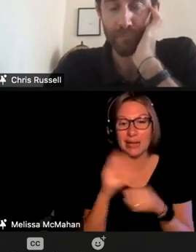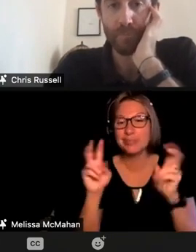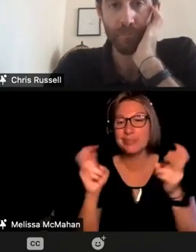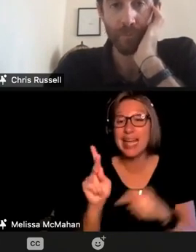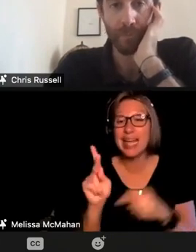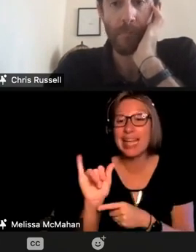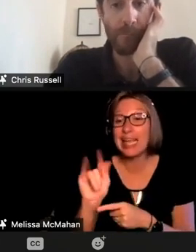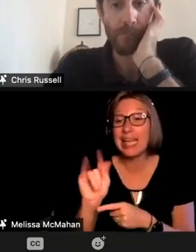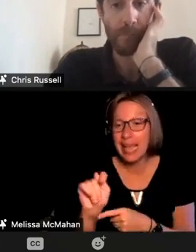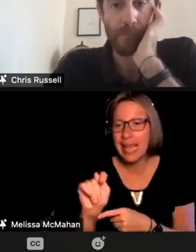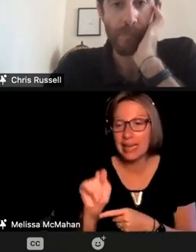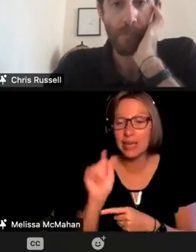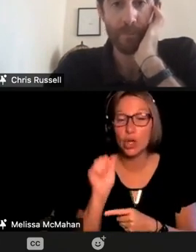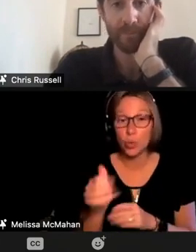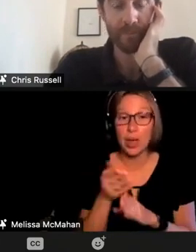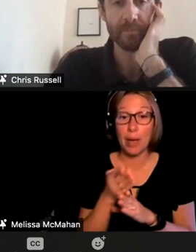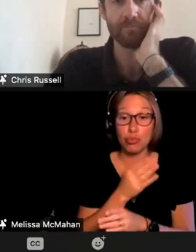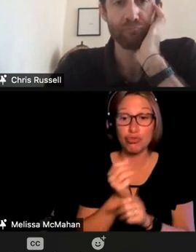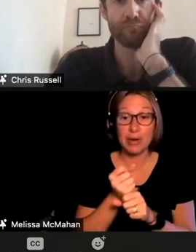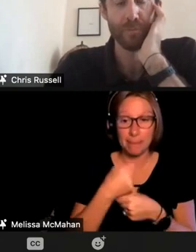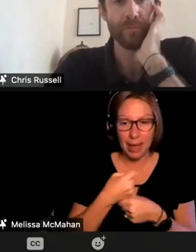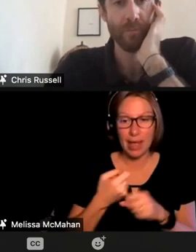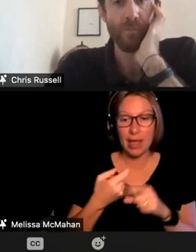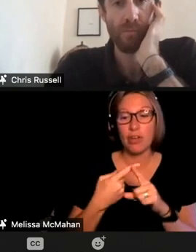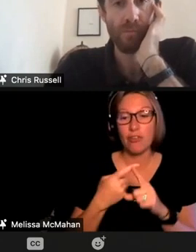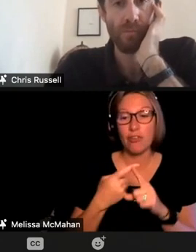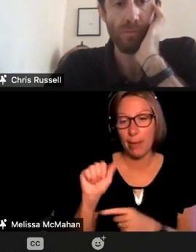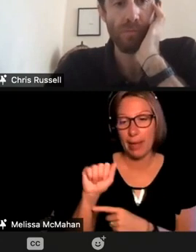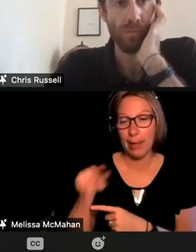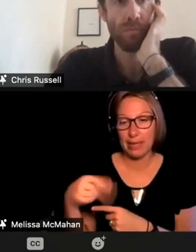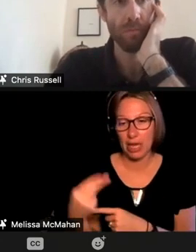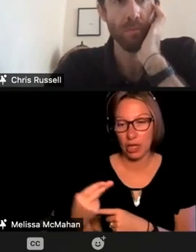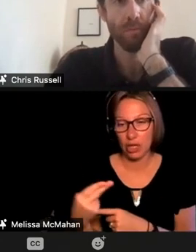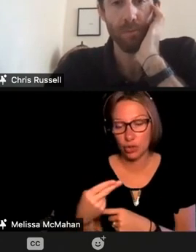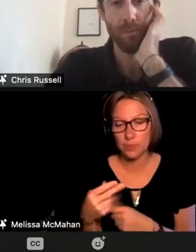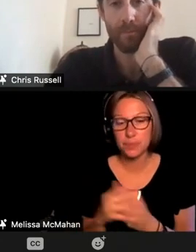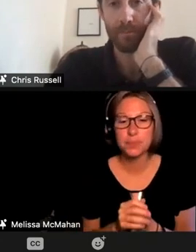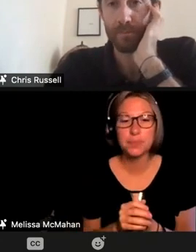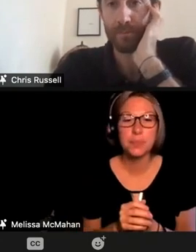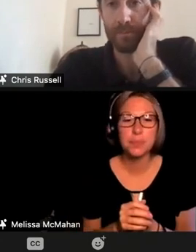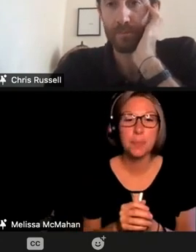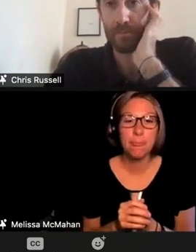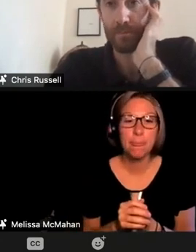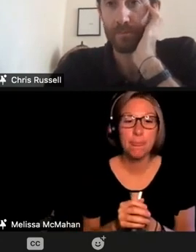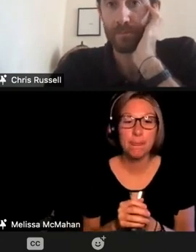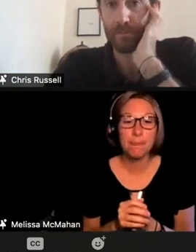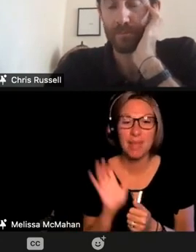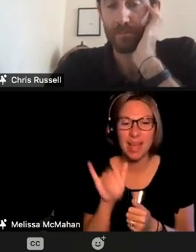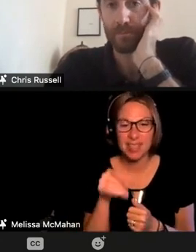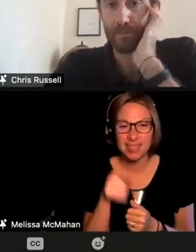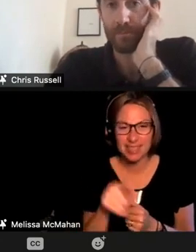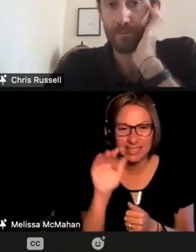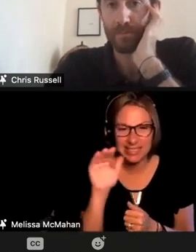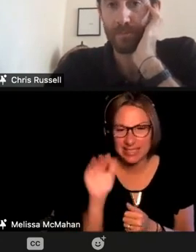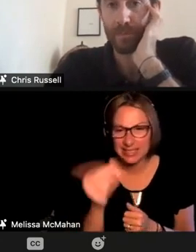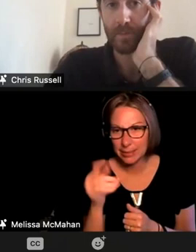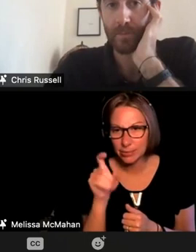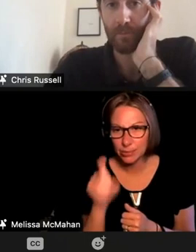you can pre-make the symbols that comes from APH. And this one looks like it's supposed to be for the bus